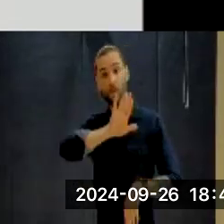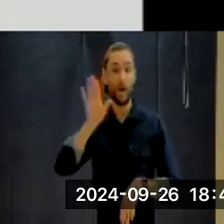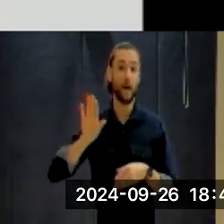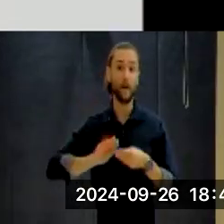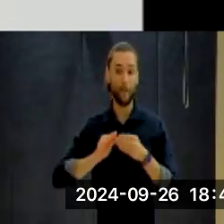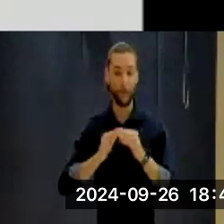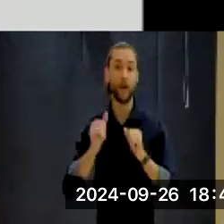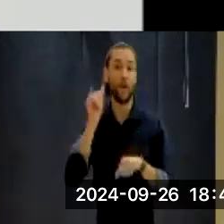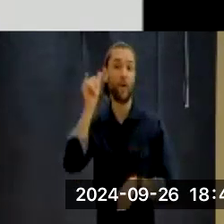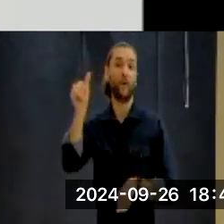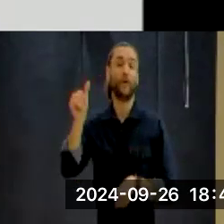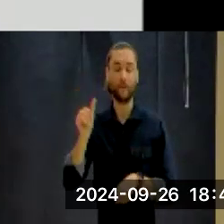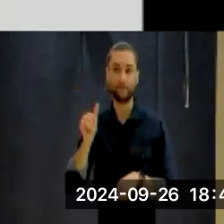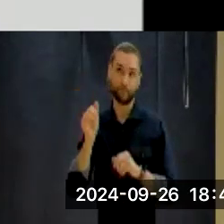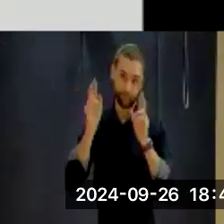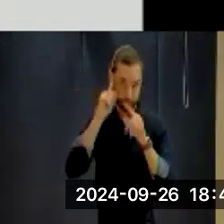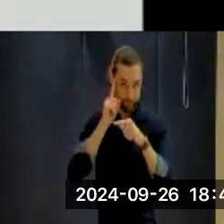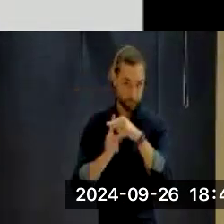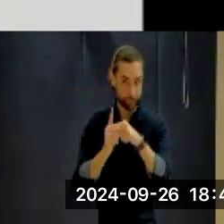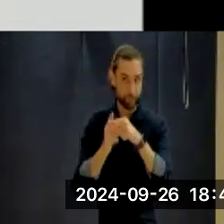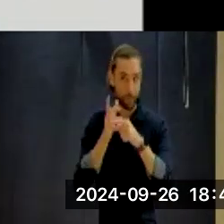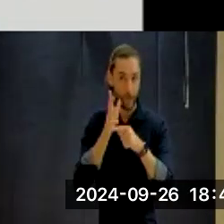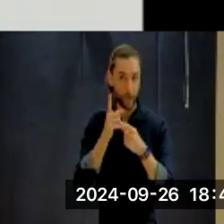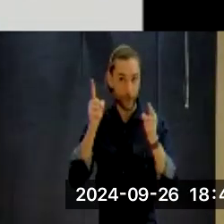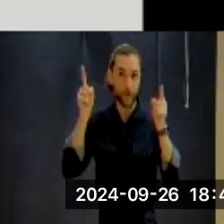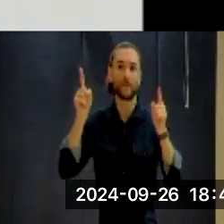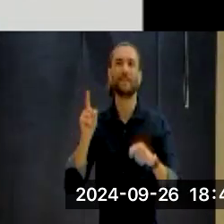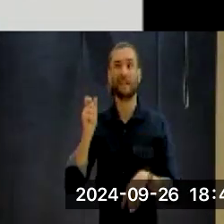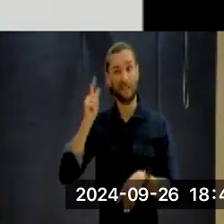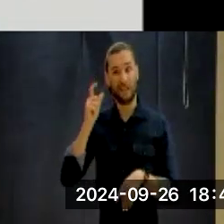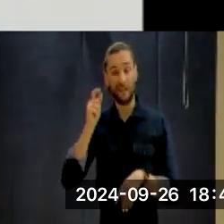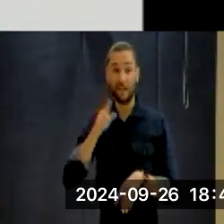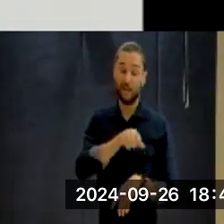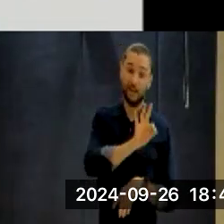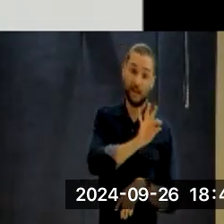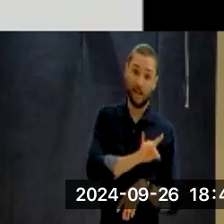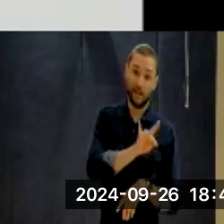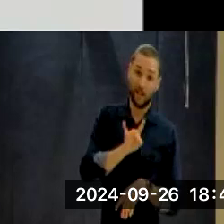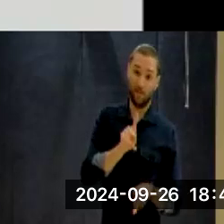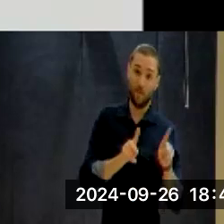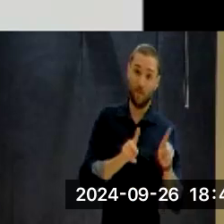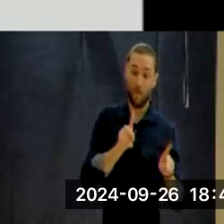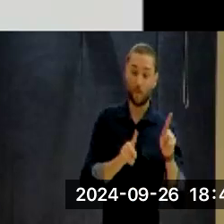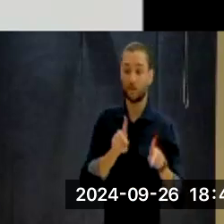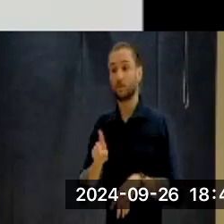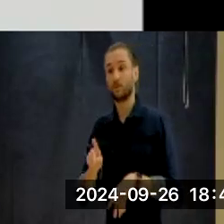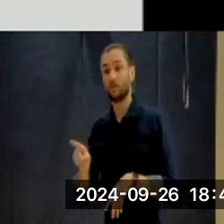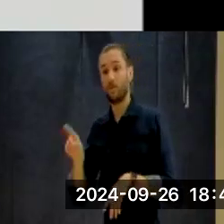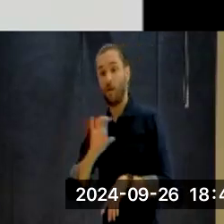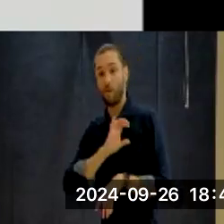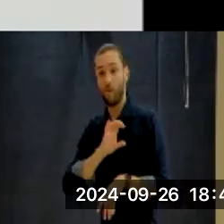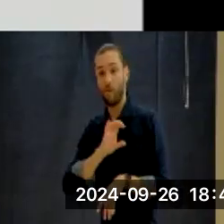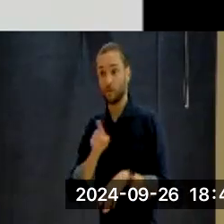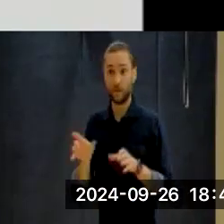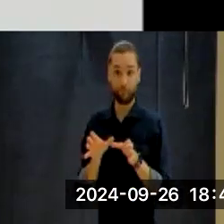hopefully that will work. There's still a question as to what the relationship between the 988 folks and the law enforcement folks